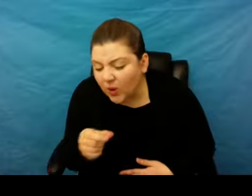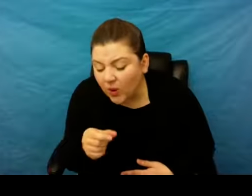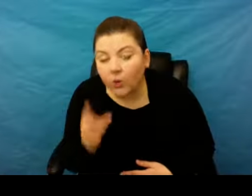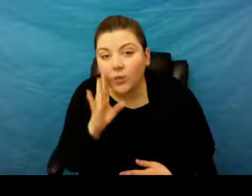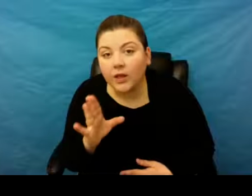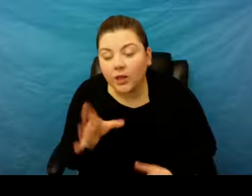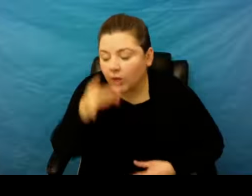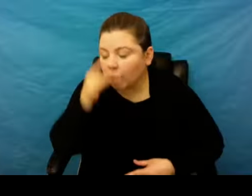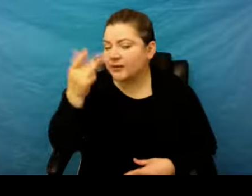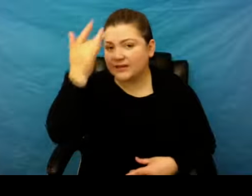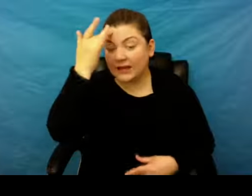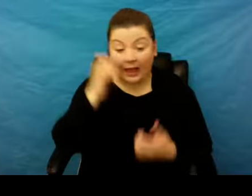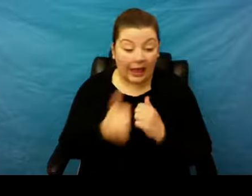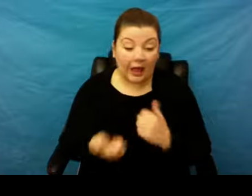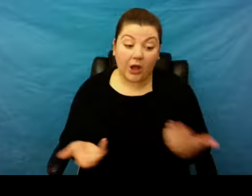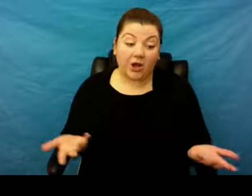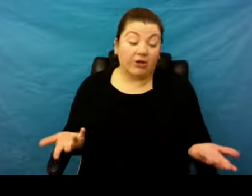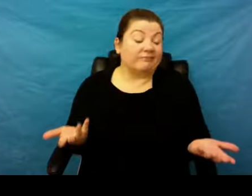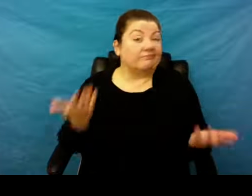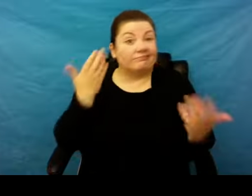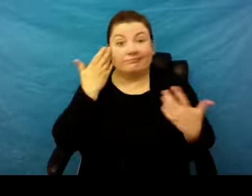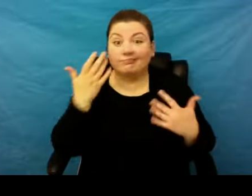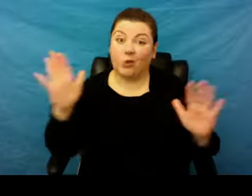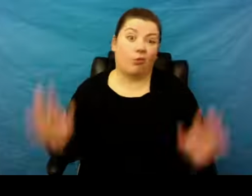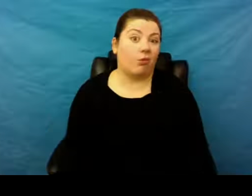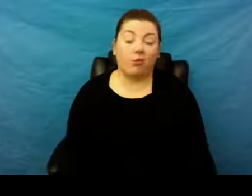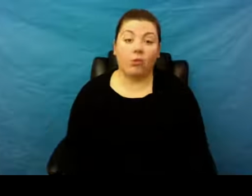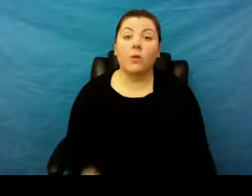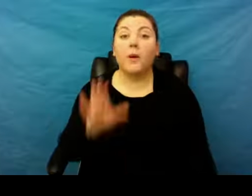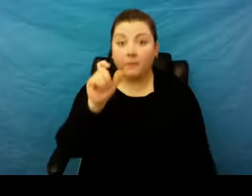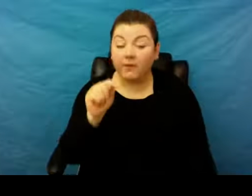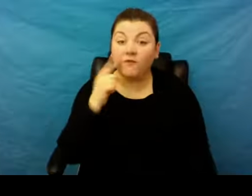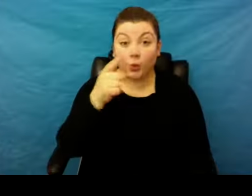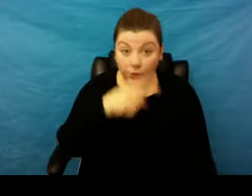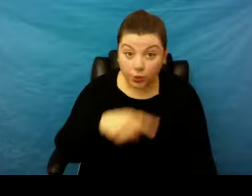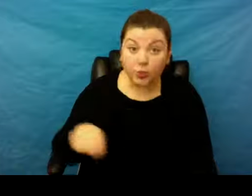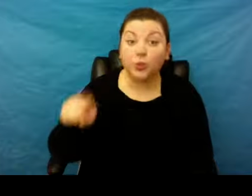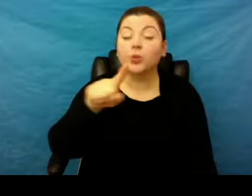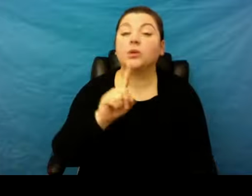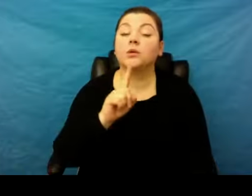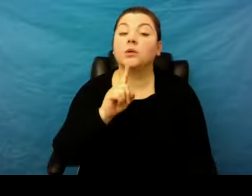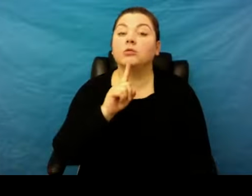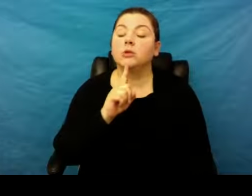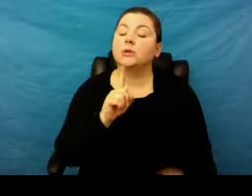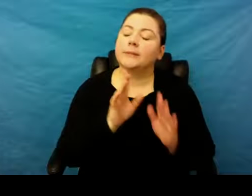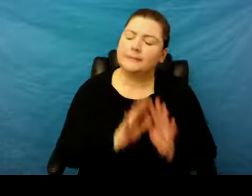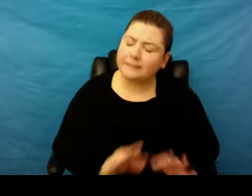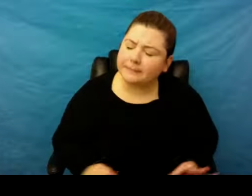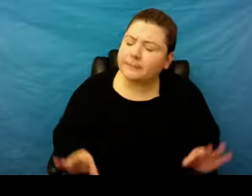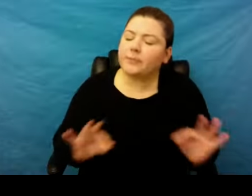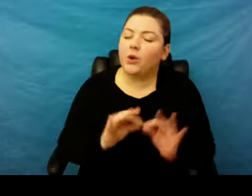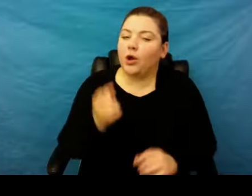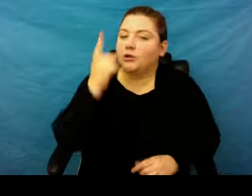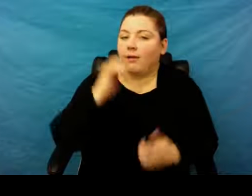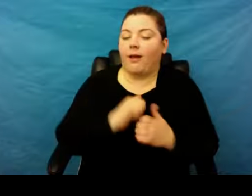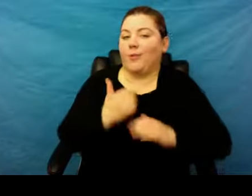know. But I think for you, that is an incredibly important way to protect yourself.